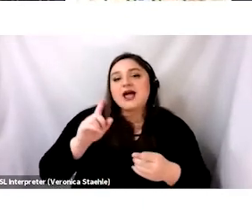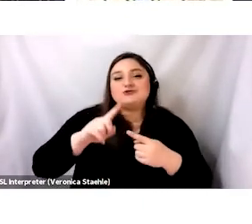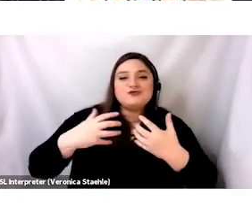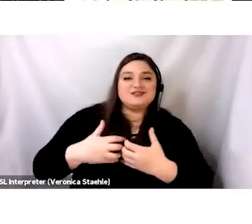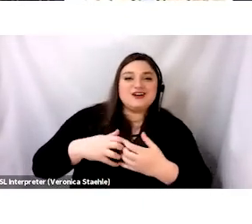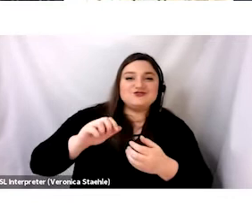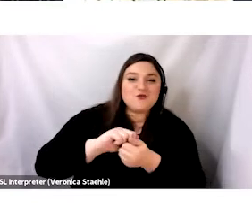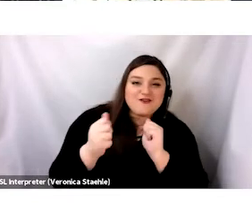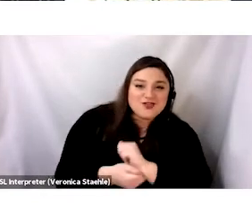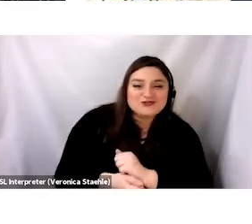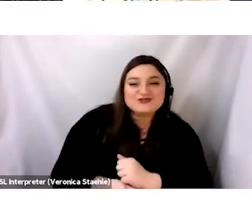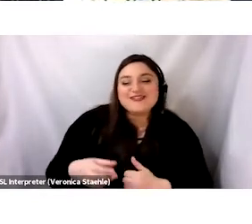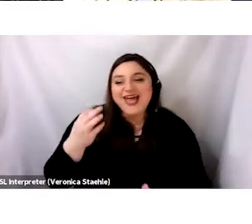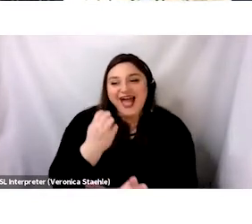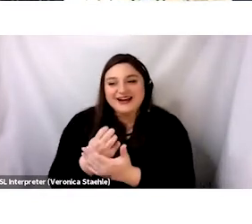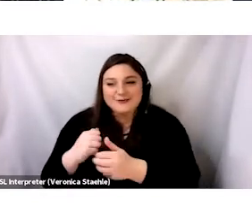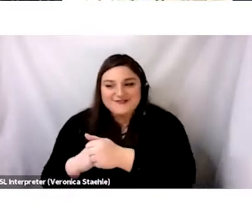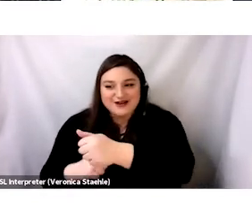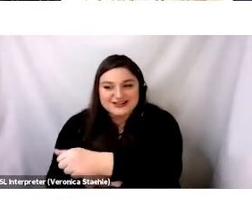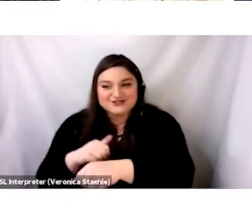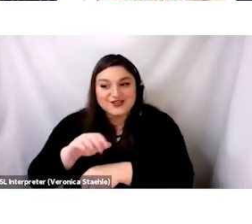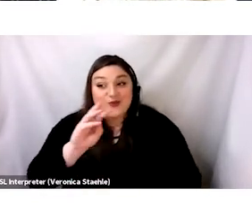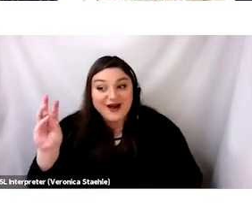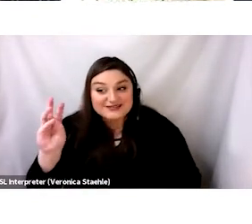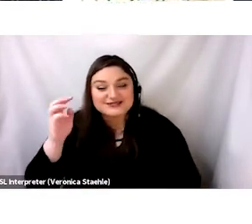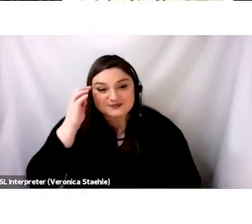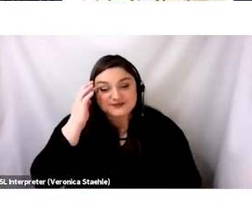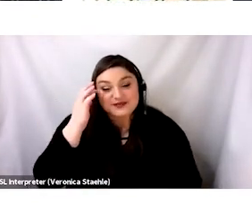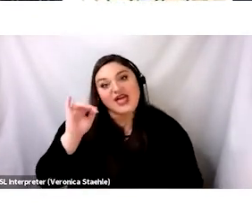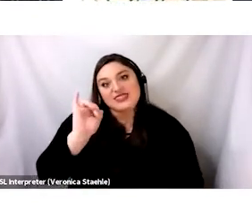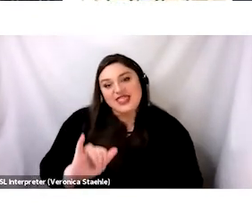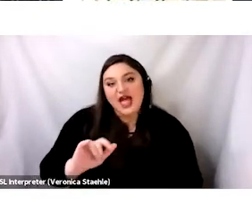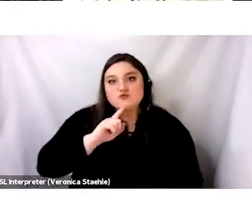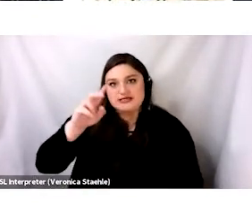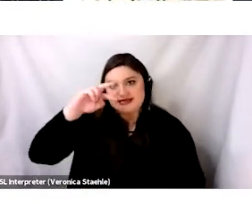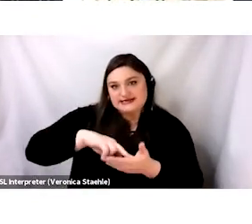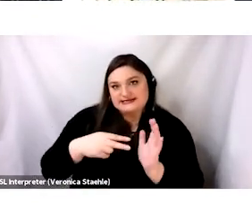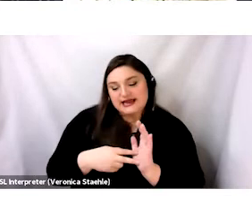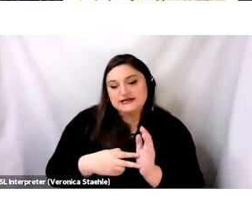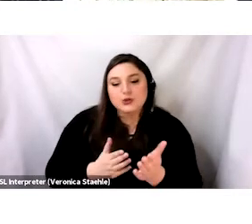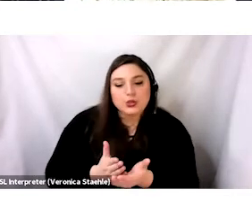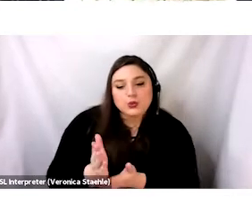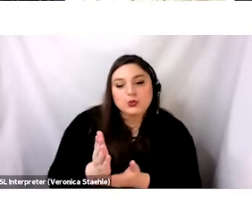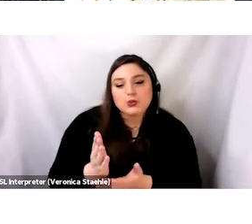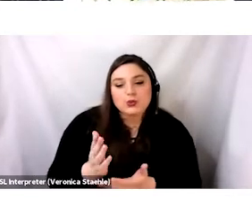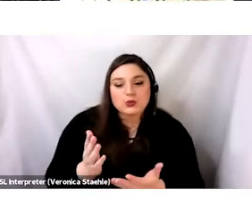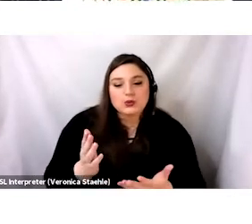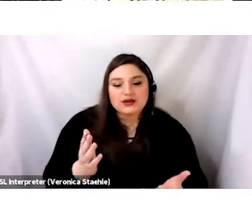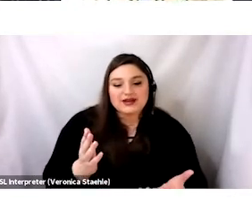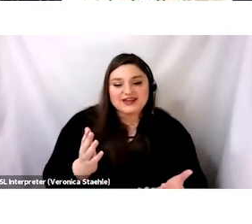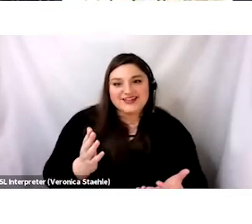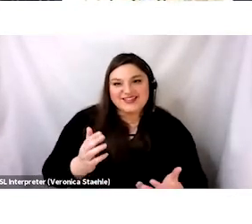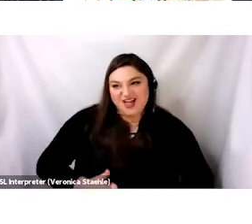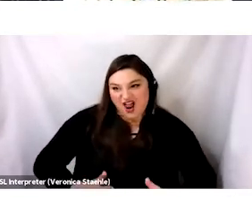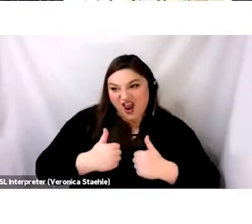economic foundations of the West, as Sha'Mira will talk about in a second. And it was really through, on the graves of